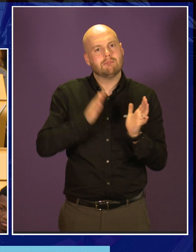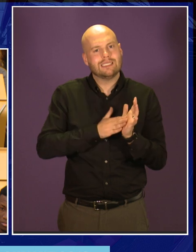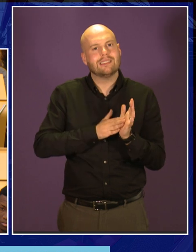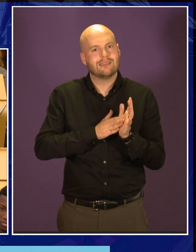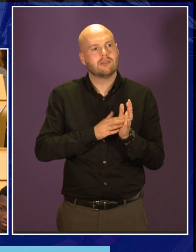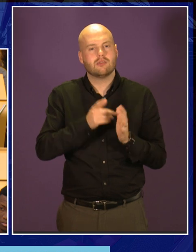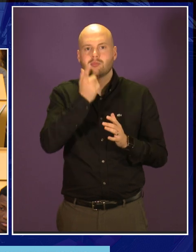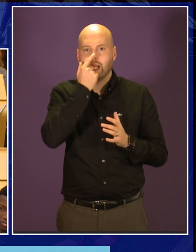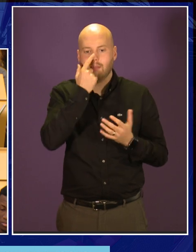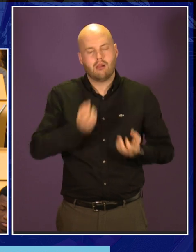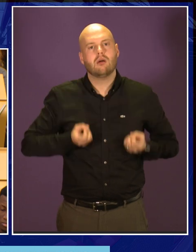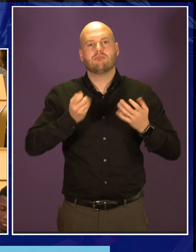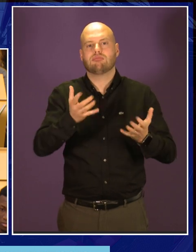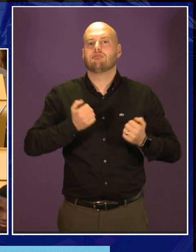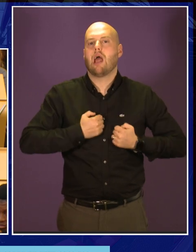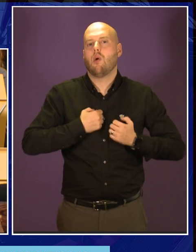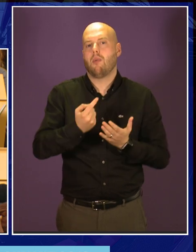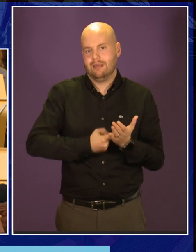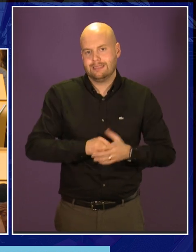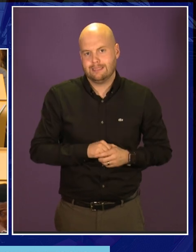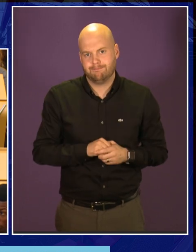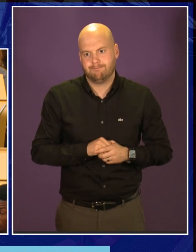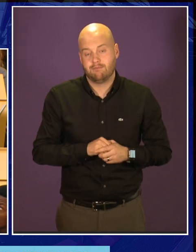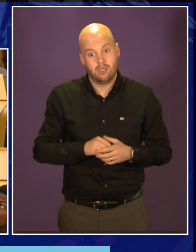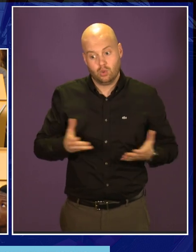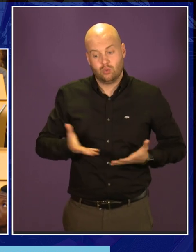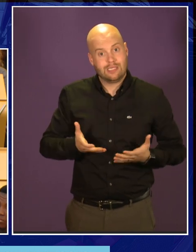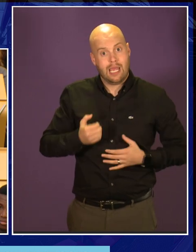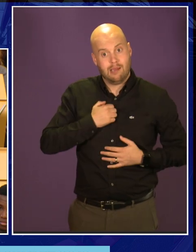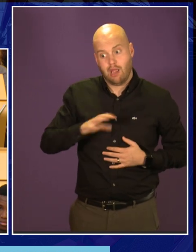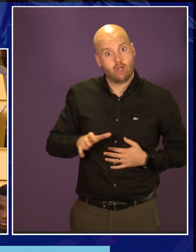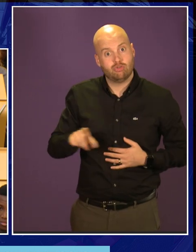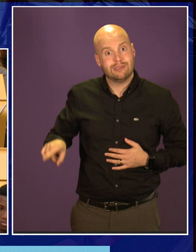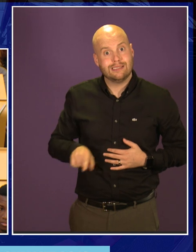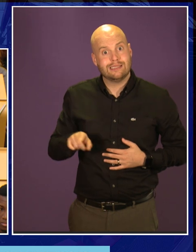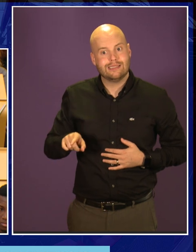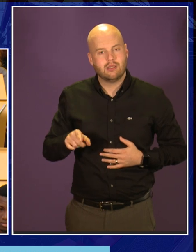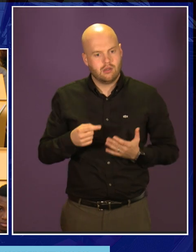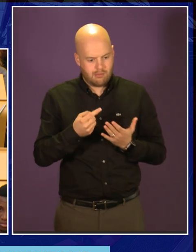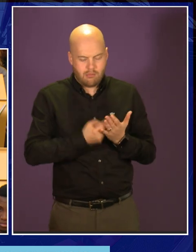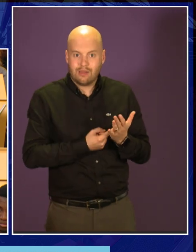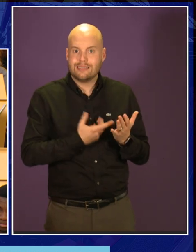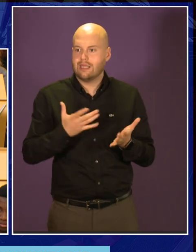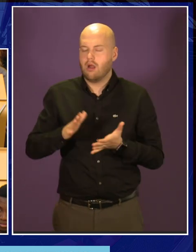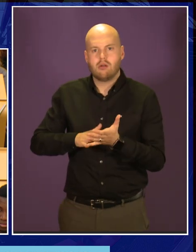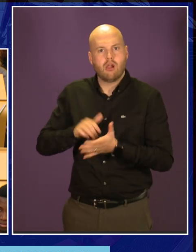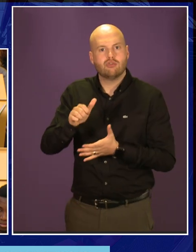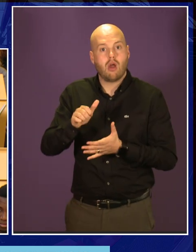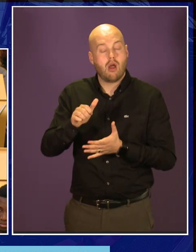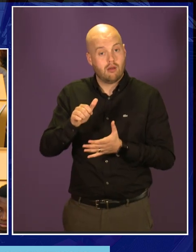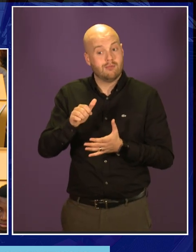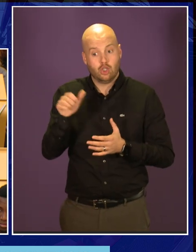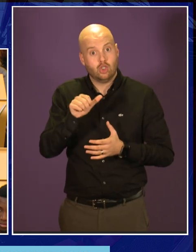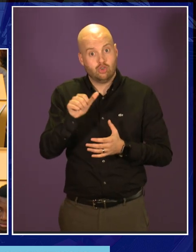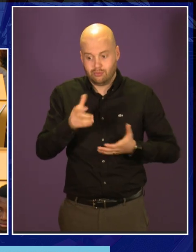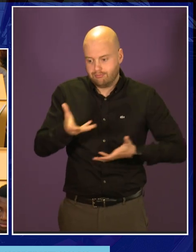what is policy. Today in my country, culture has been considered as a priority sector of our government. And therefore, we are